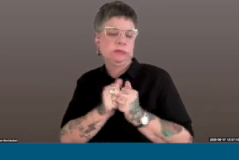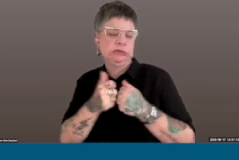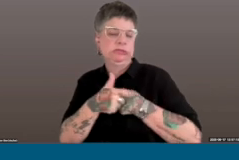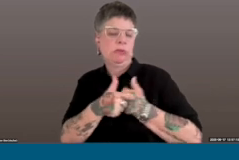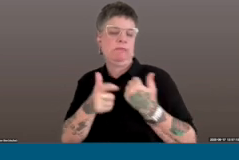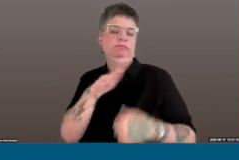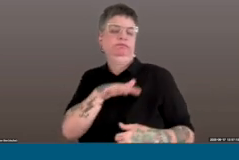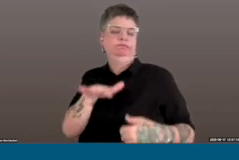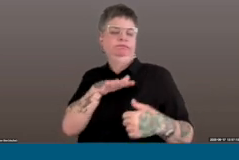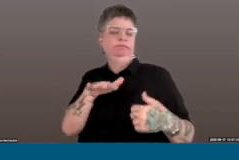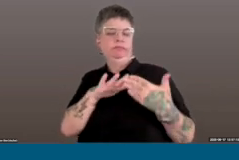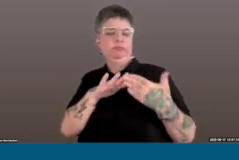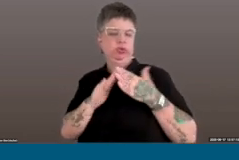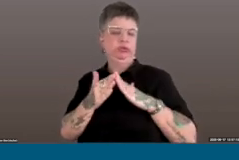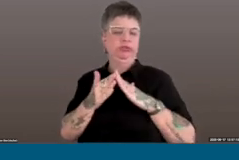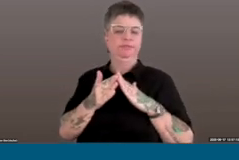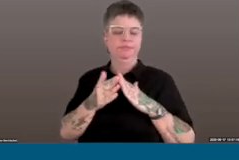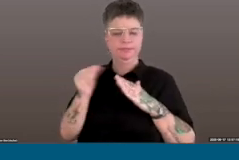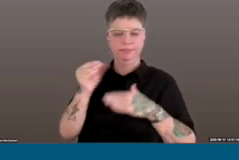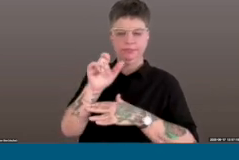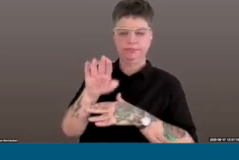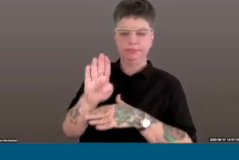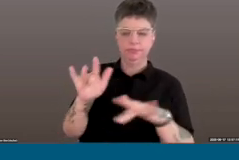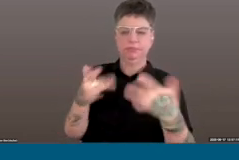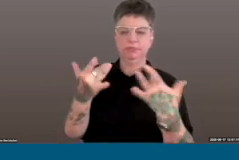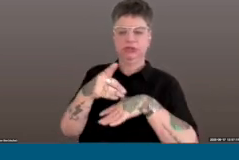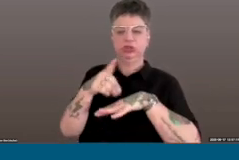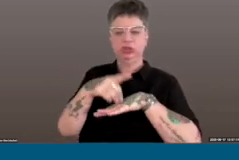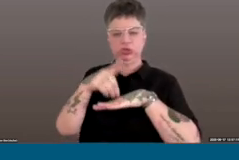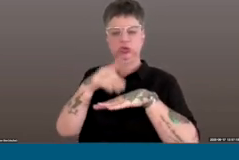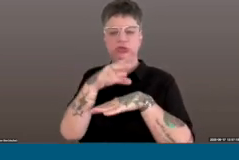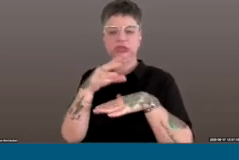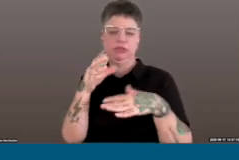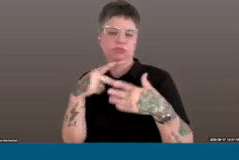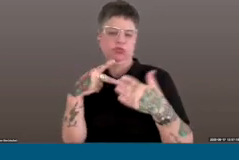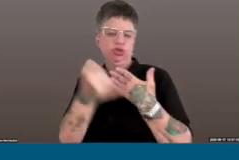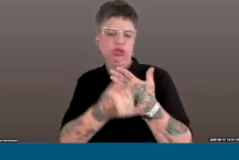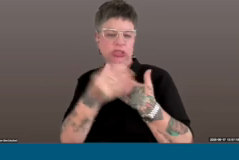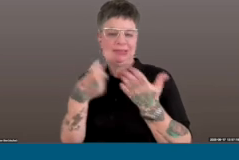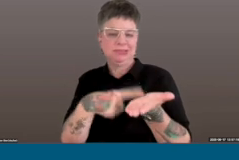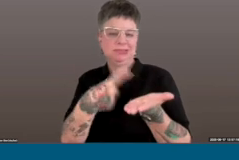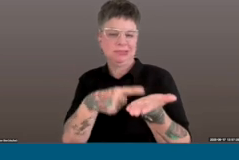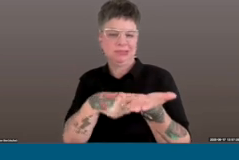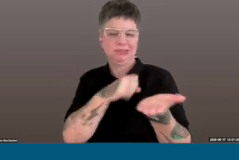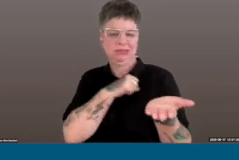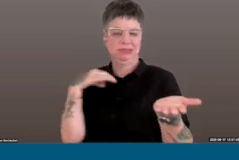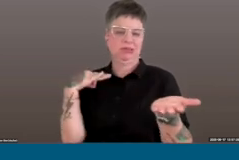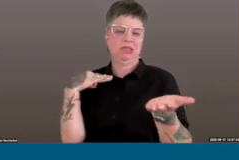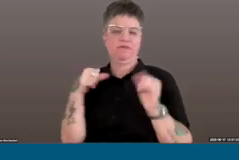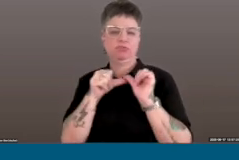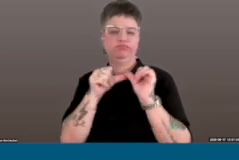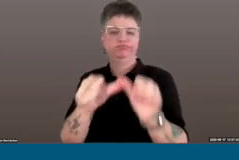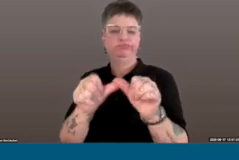analysis of 3-year funding need for CARB's light-duty vehicle and clean mobility projects, as well as a discussion of staff's longer-term vision for these